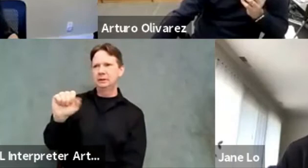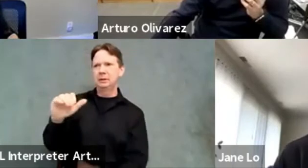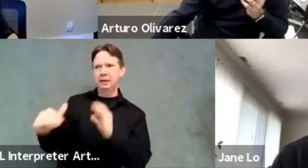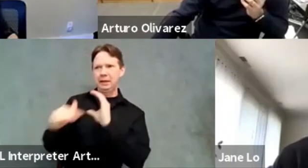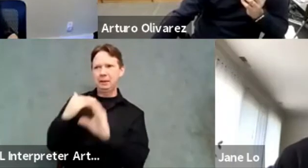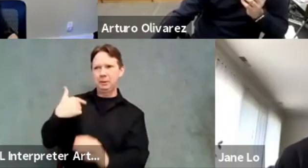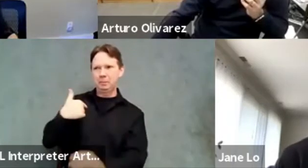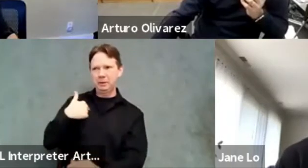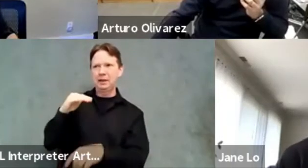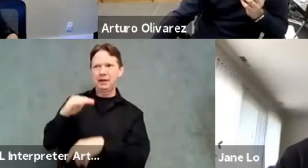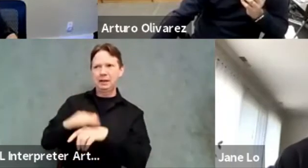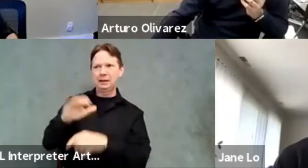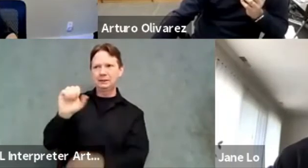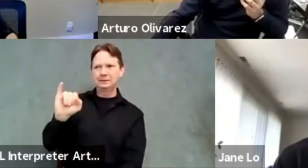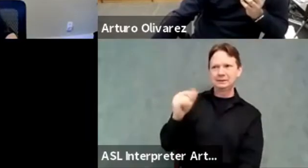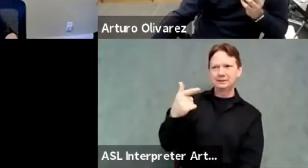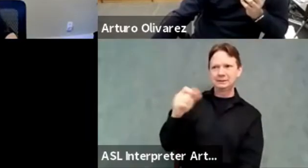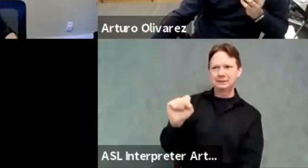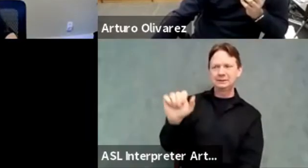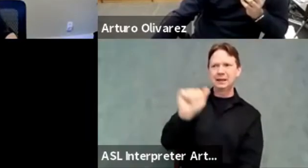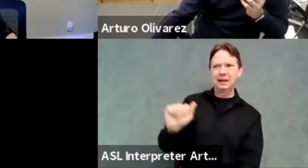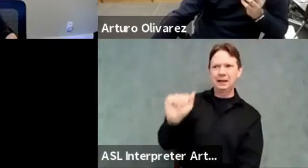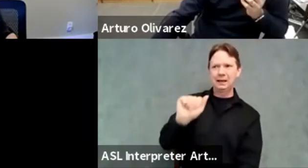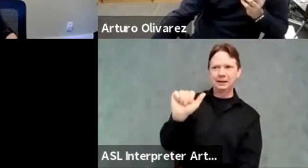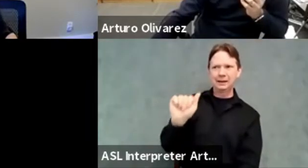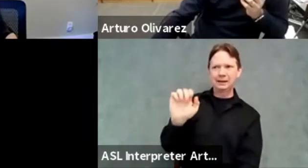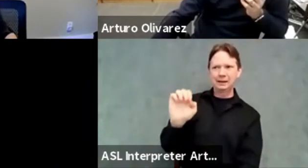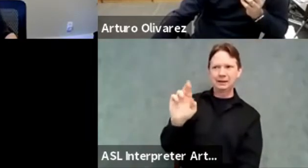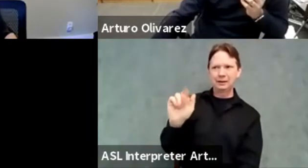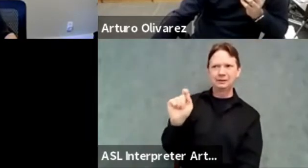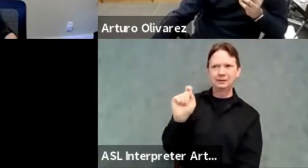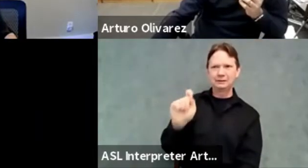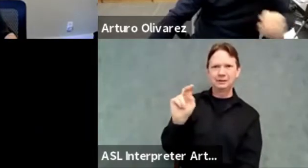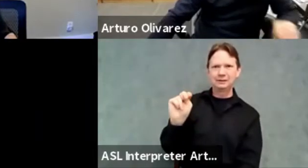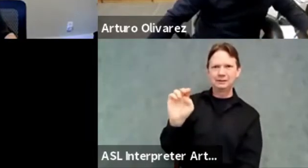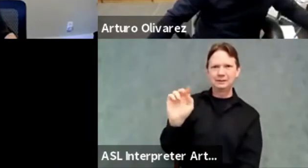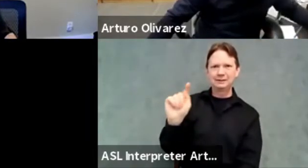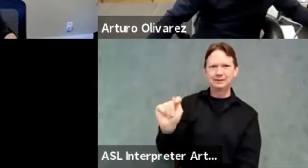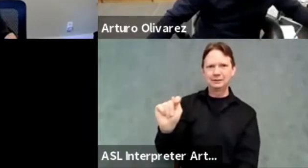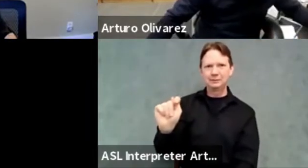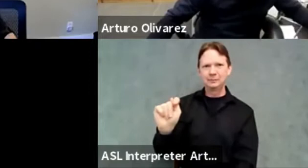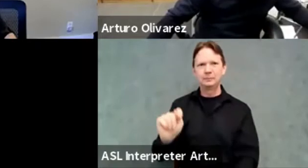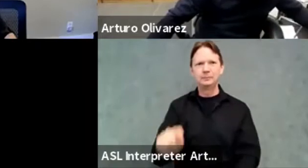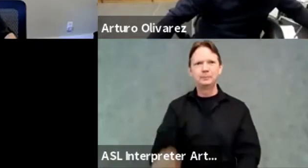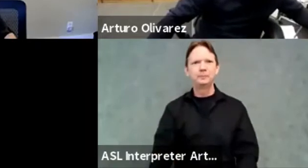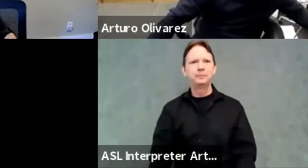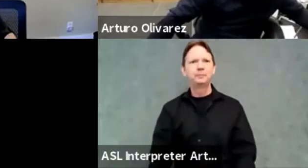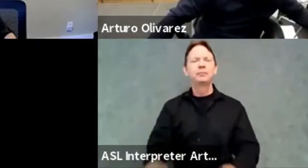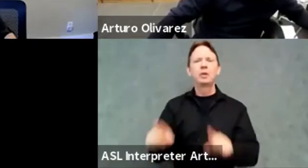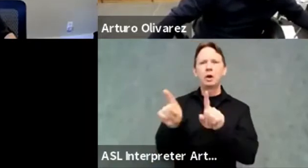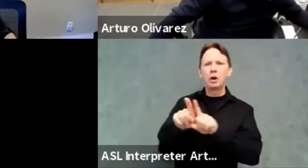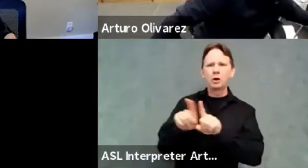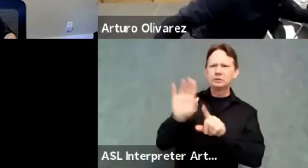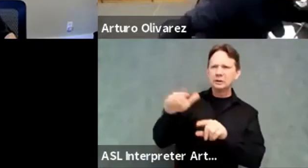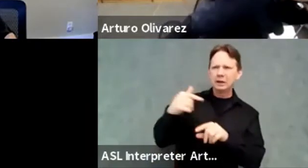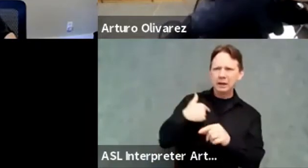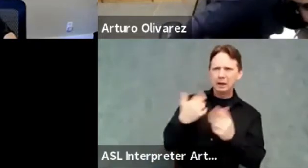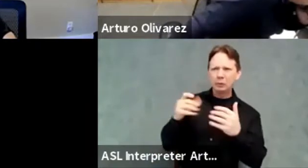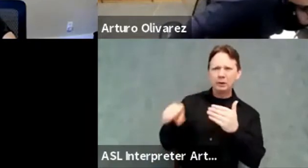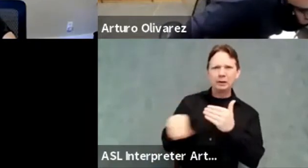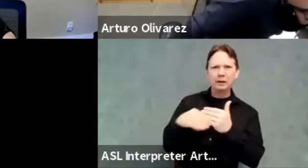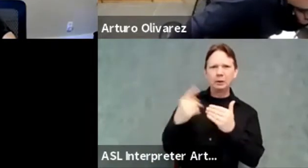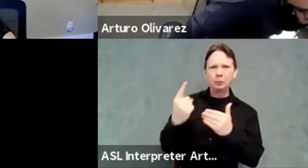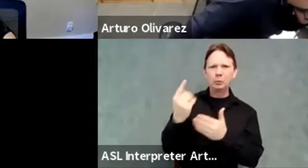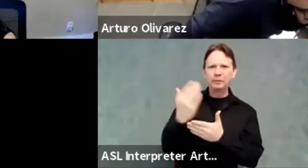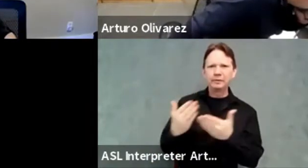sigs@aera.net. At aera.net. Okay. And I want to actually, can I just do one thing real quick, Michelle? Sure. Gail, I think it was, had a